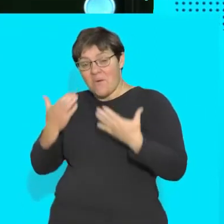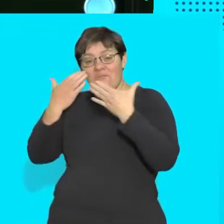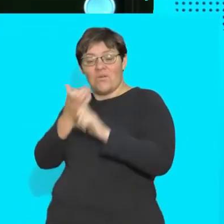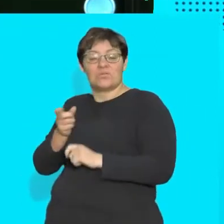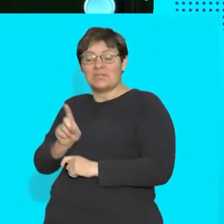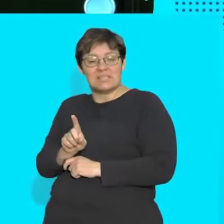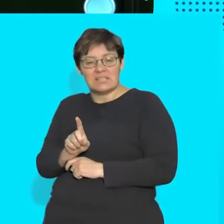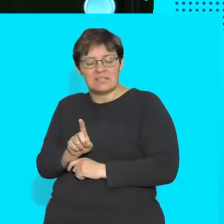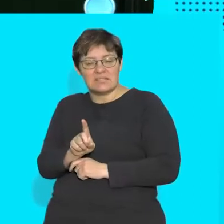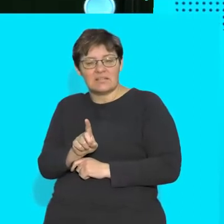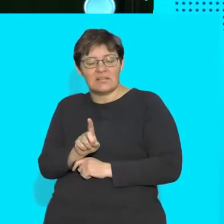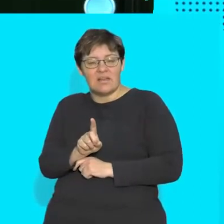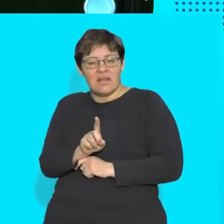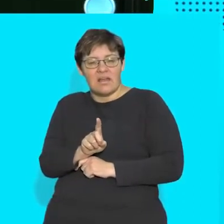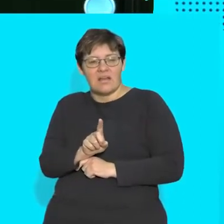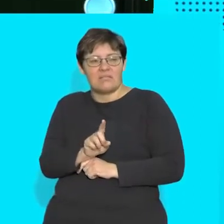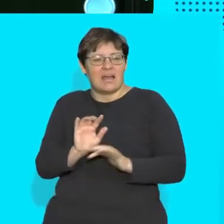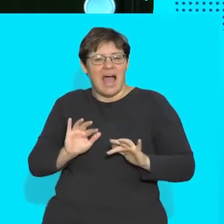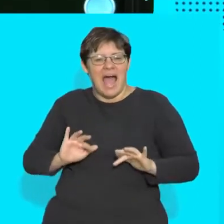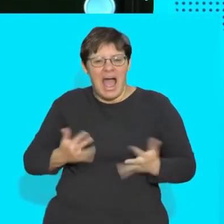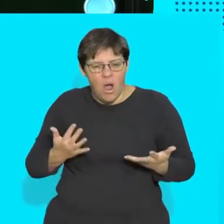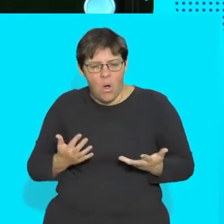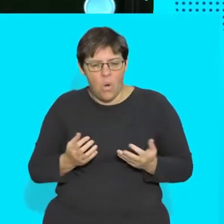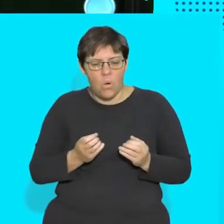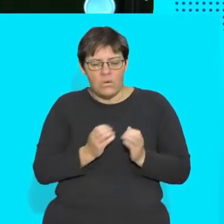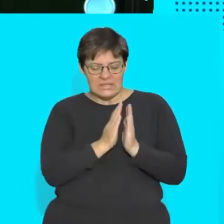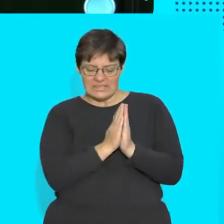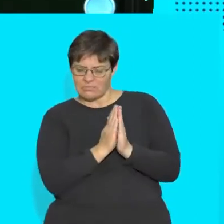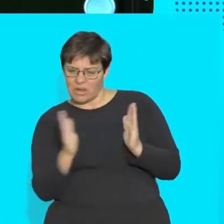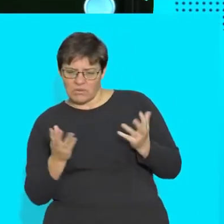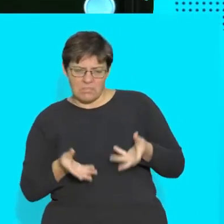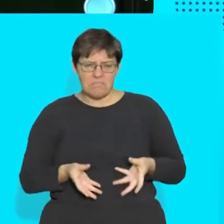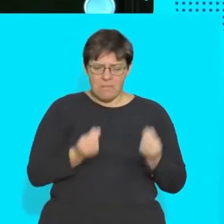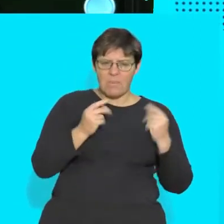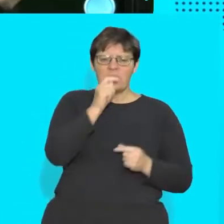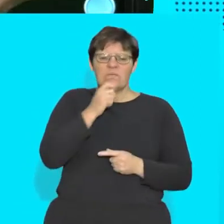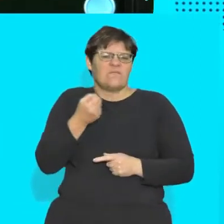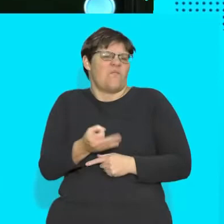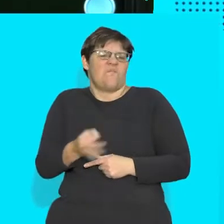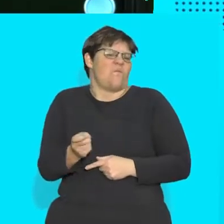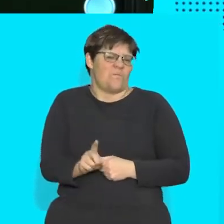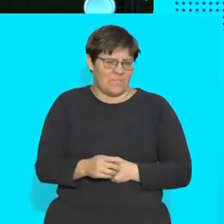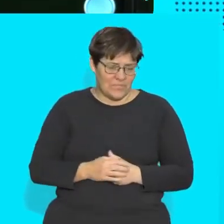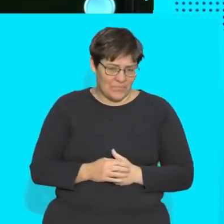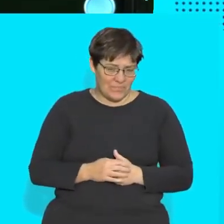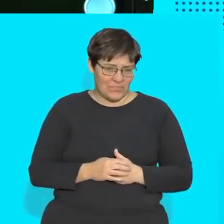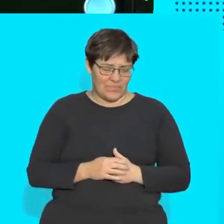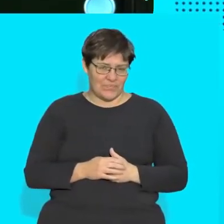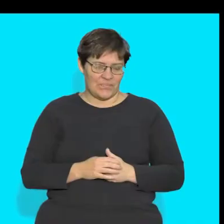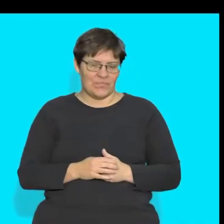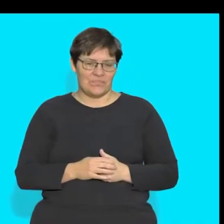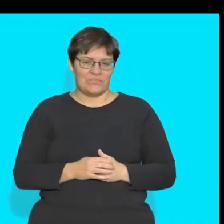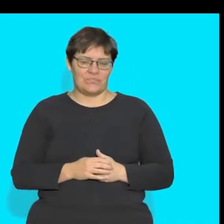about how we practically get the spectra and what we use it for, basically.